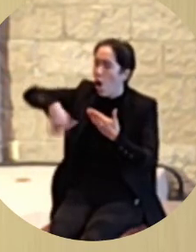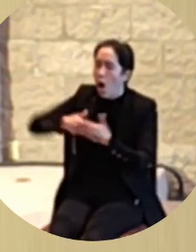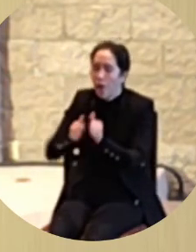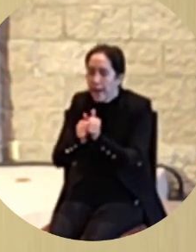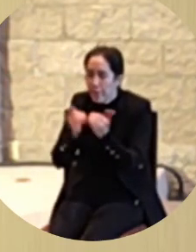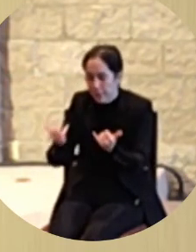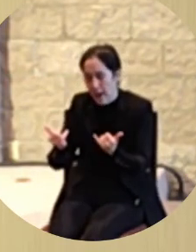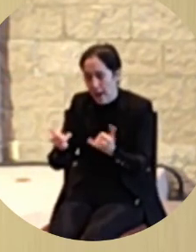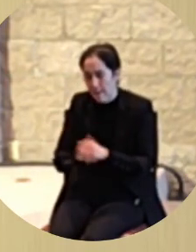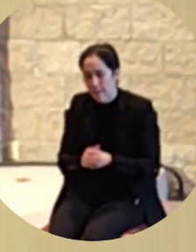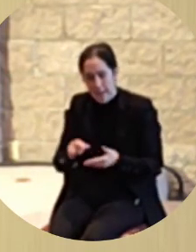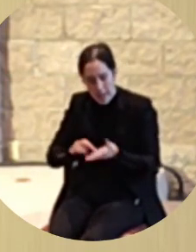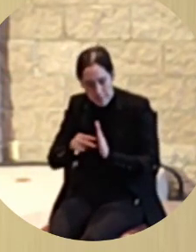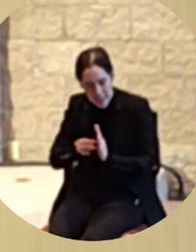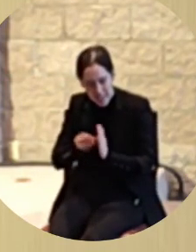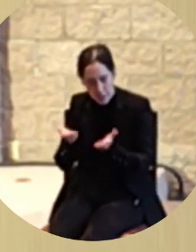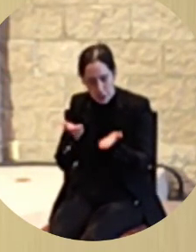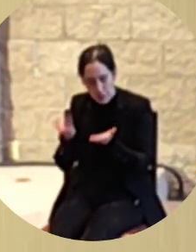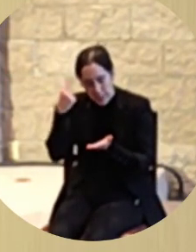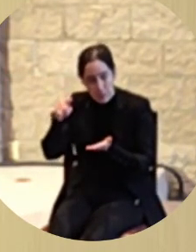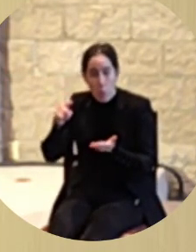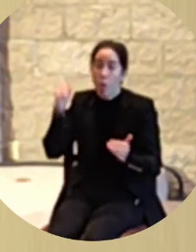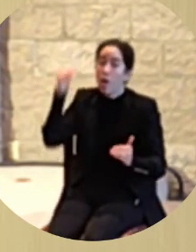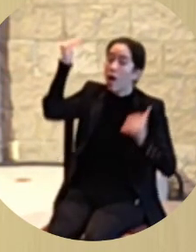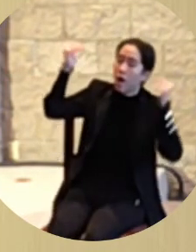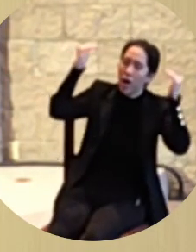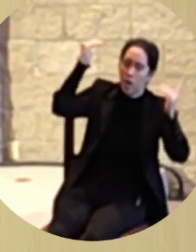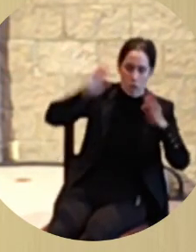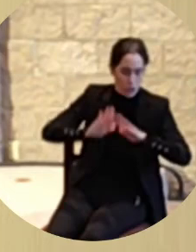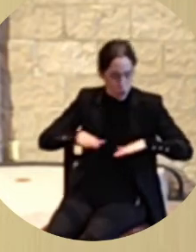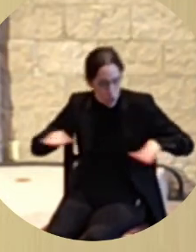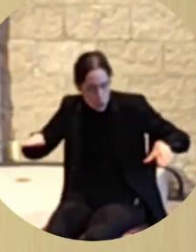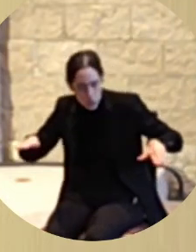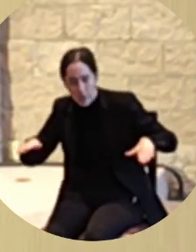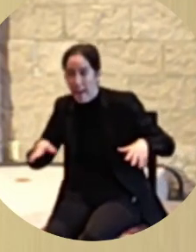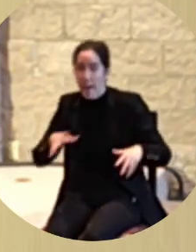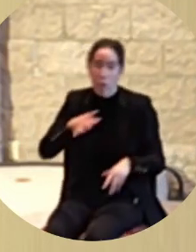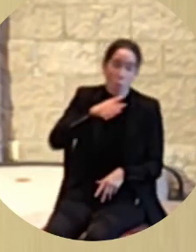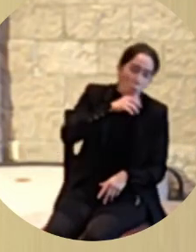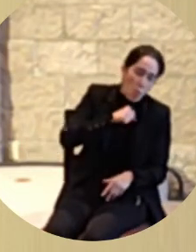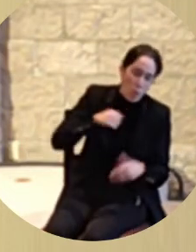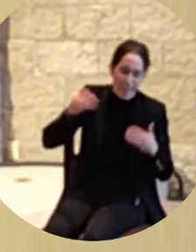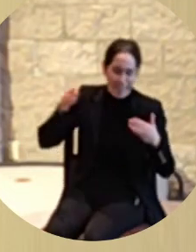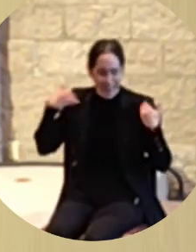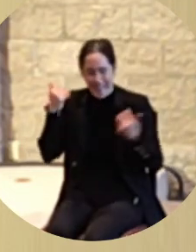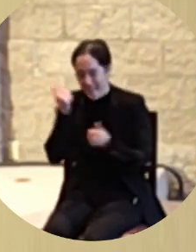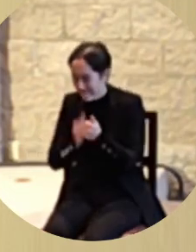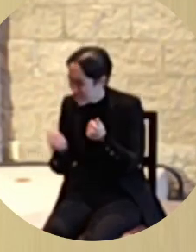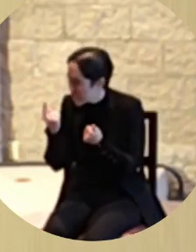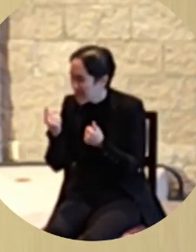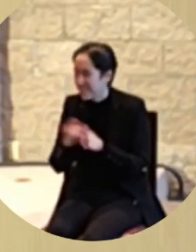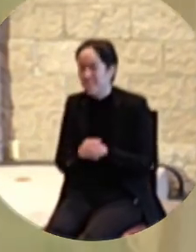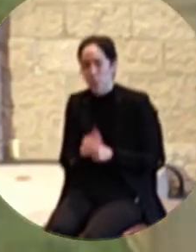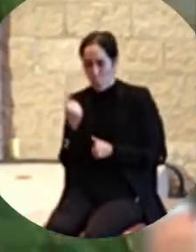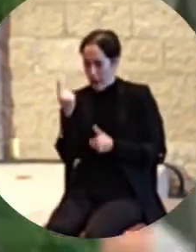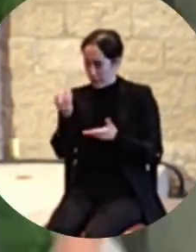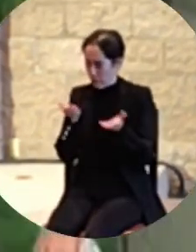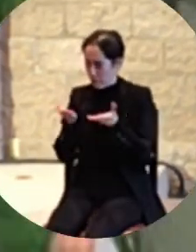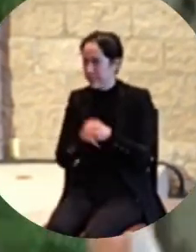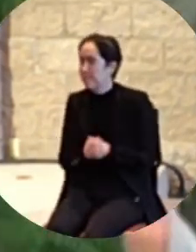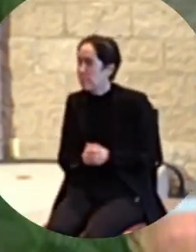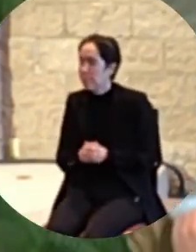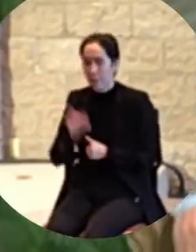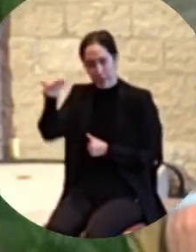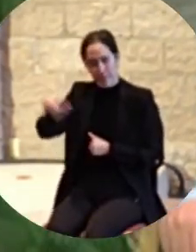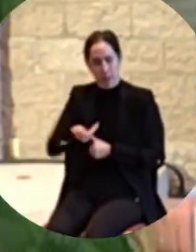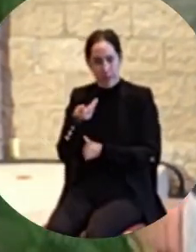an intergenerational service. I'm going to invite Reverend Jeanette to the platform with me, and we are going to do